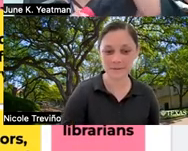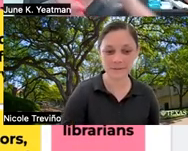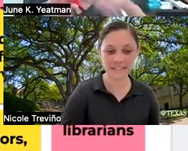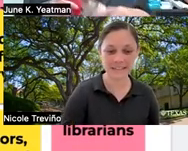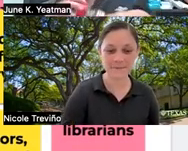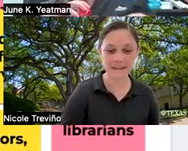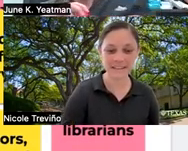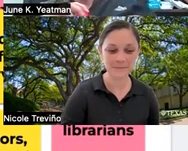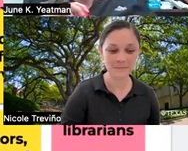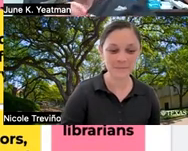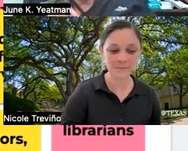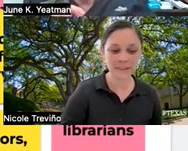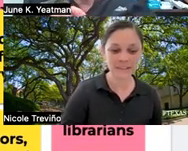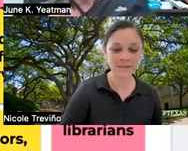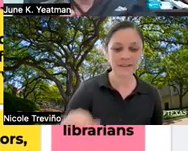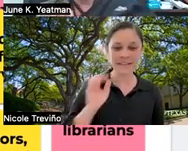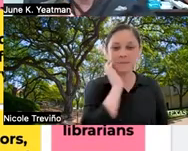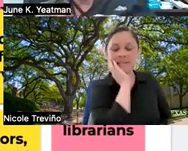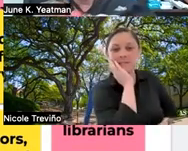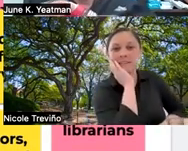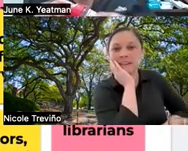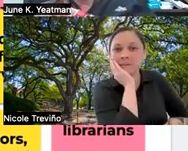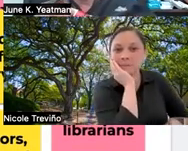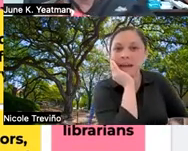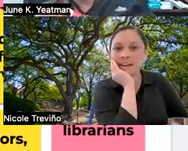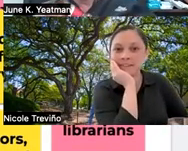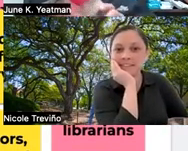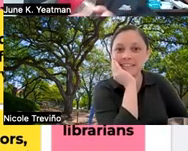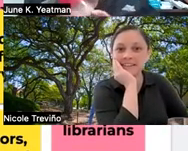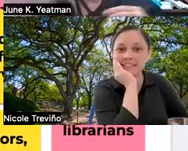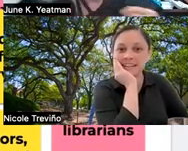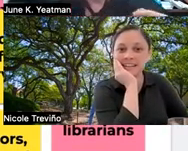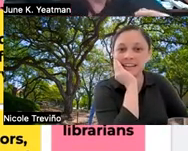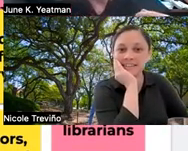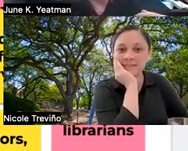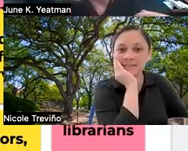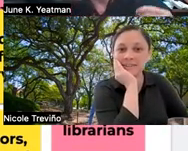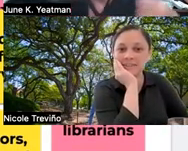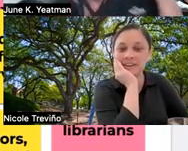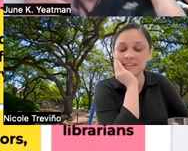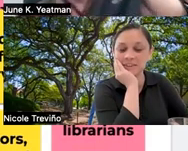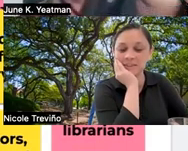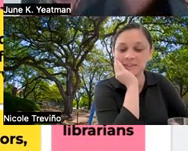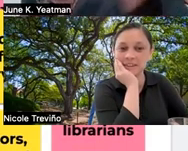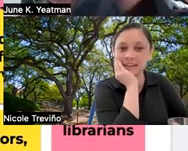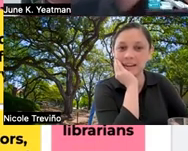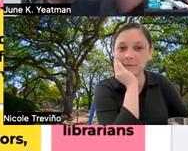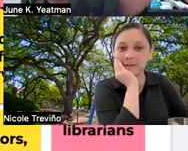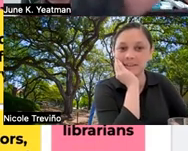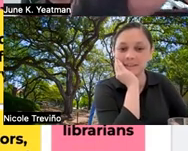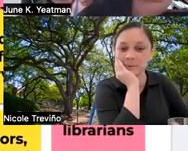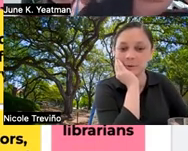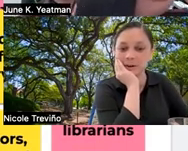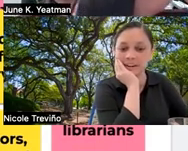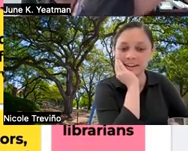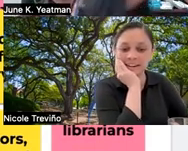what we've identified. So any specific kind of patterns that are standing out to you as you're looking at what's